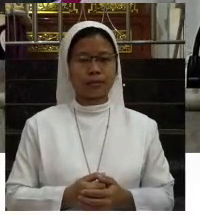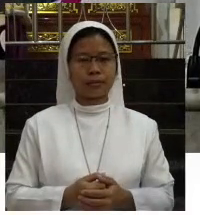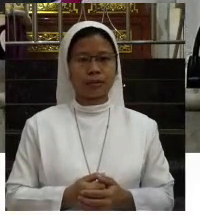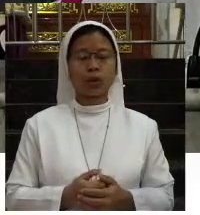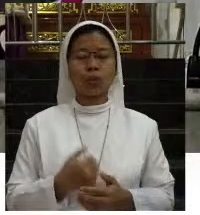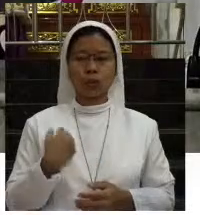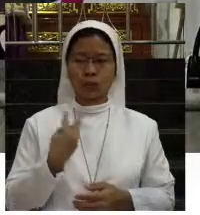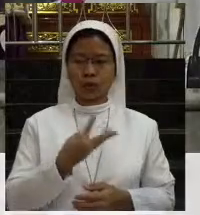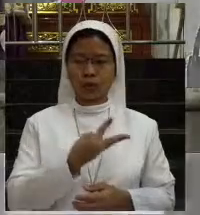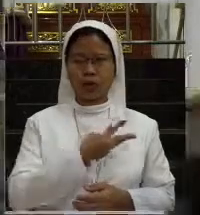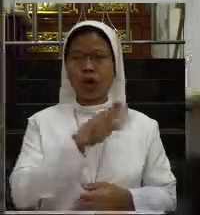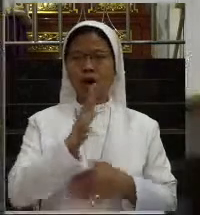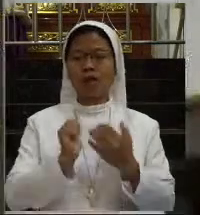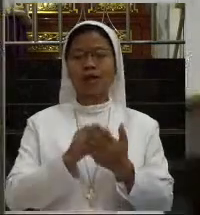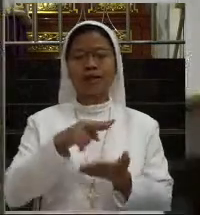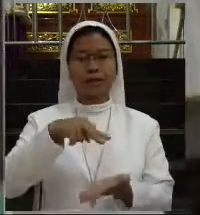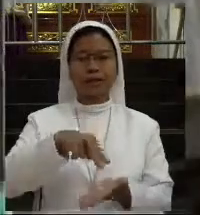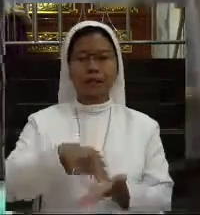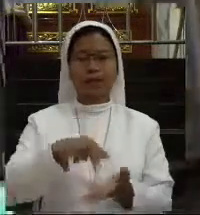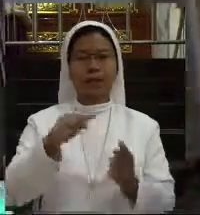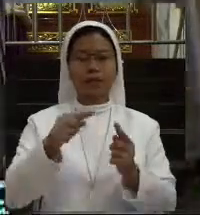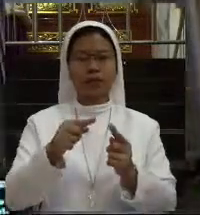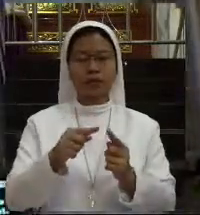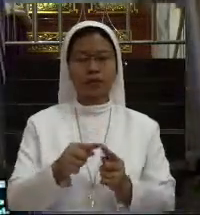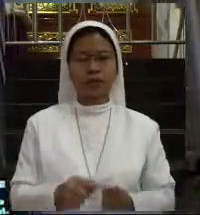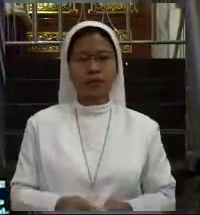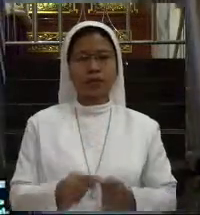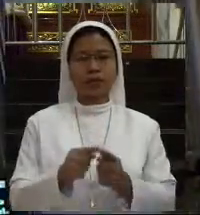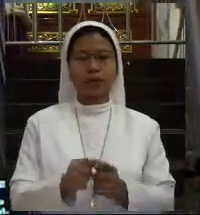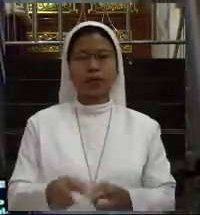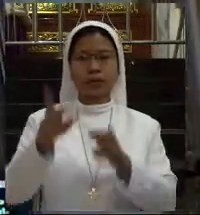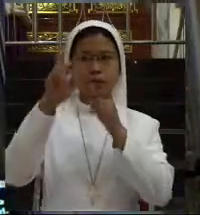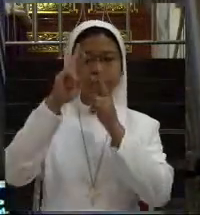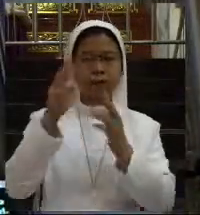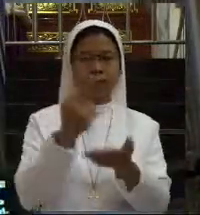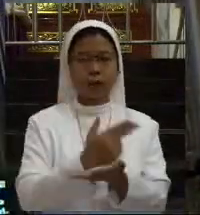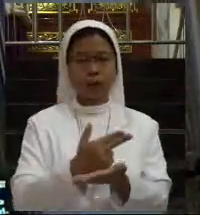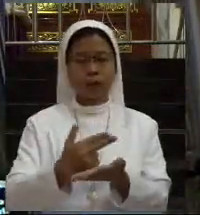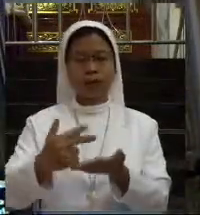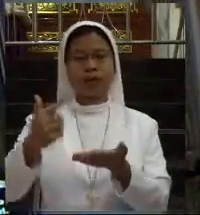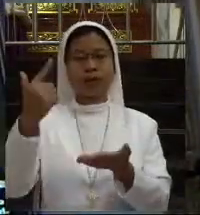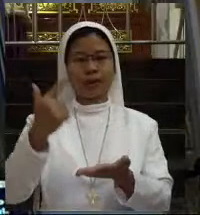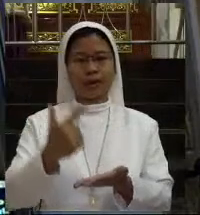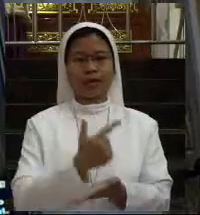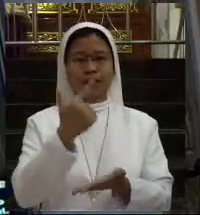We all stand to acclaim the Holy Gospel.